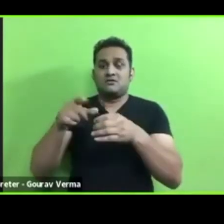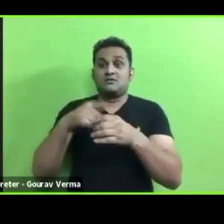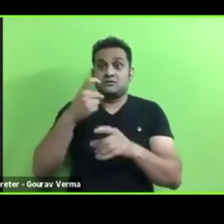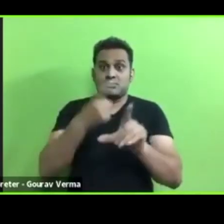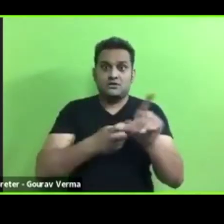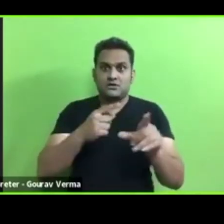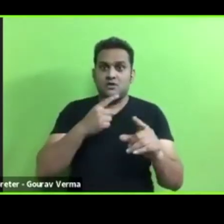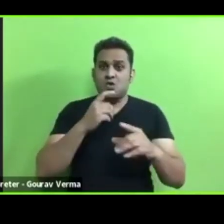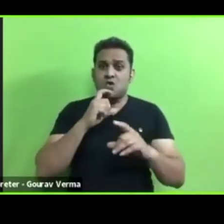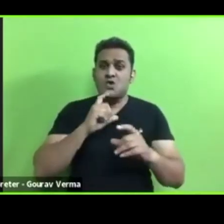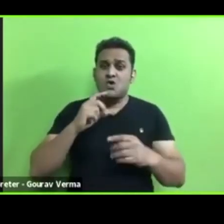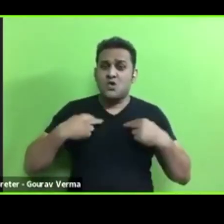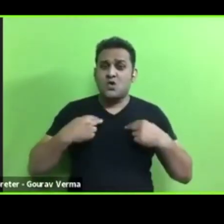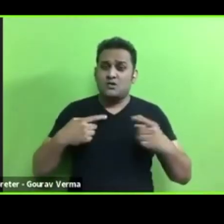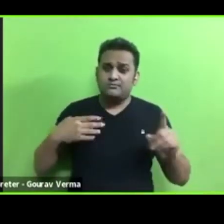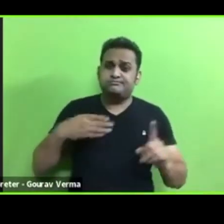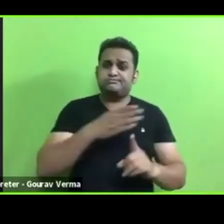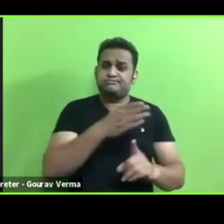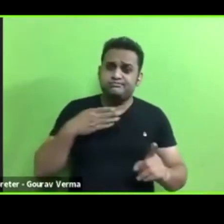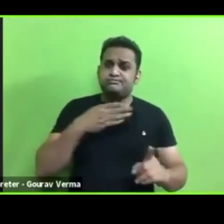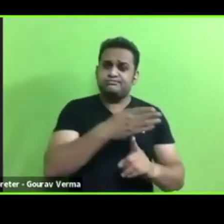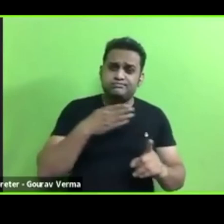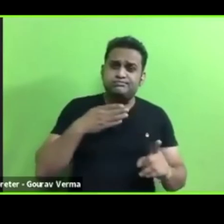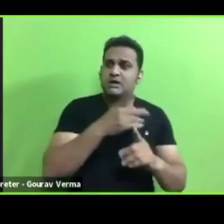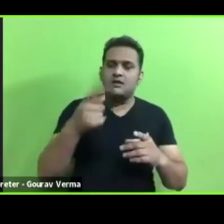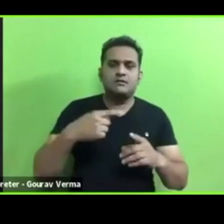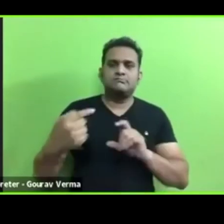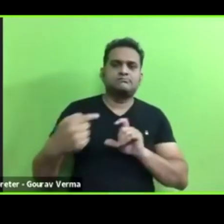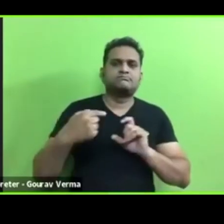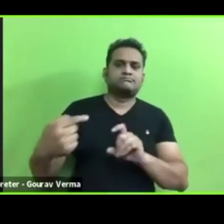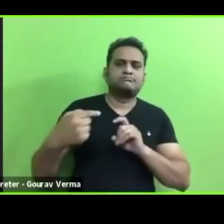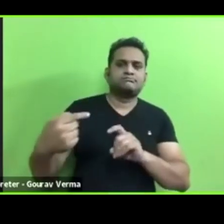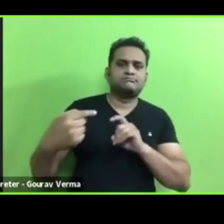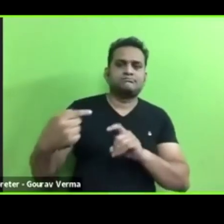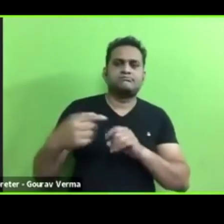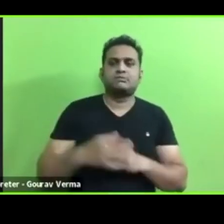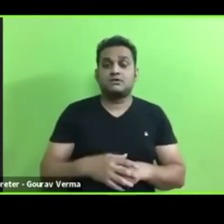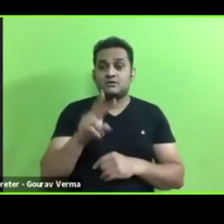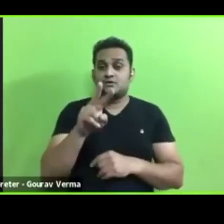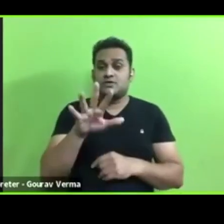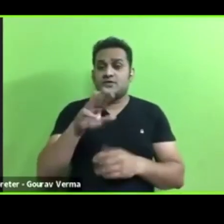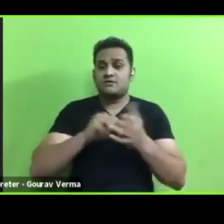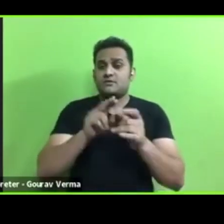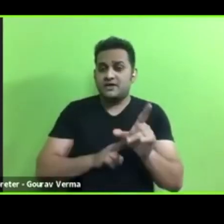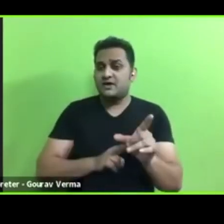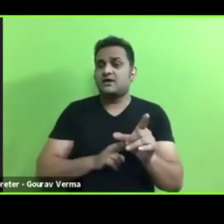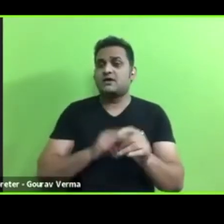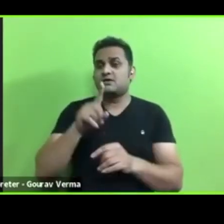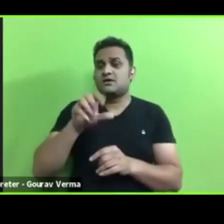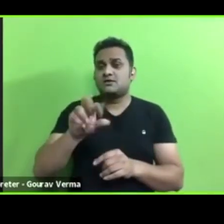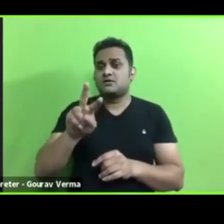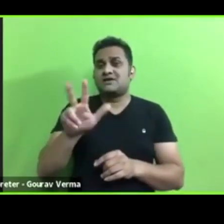frustrating. He has to fight with his own people. And on 25 May 1928, Mumbai-Pune